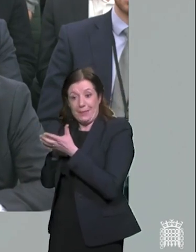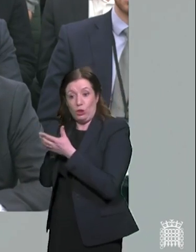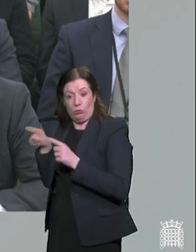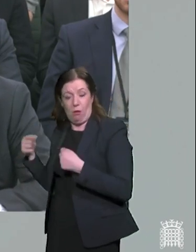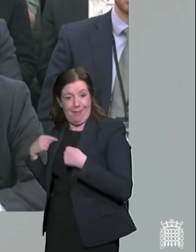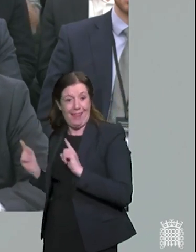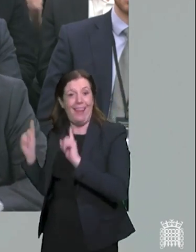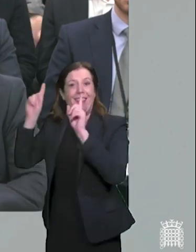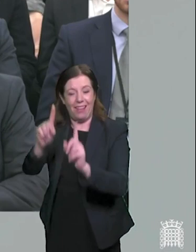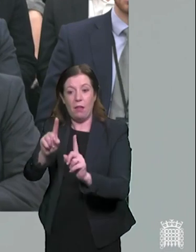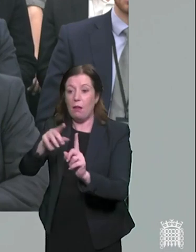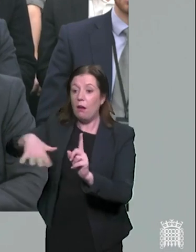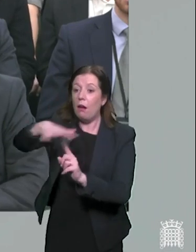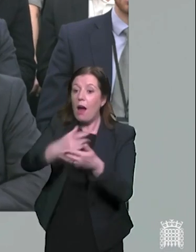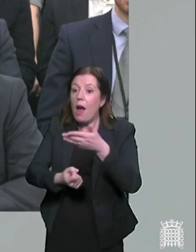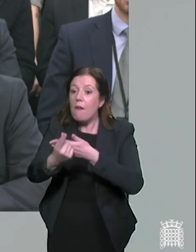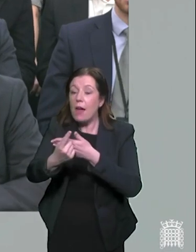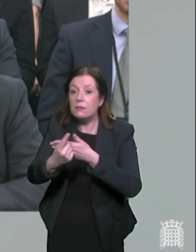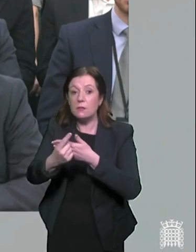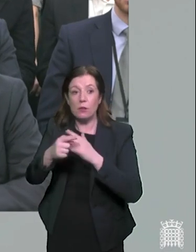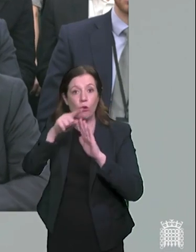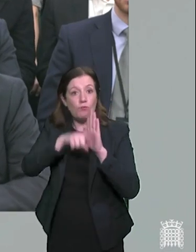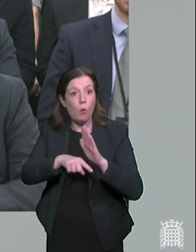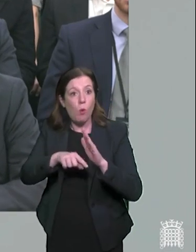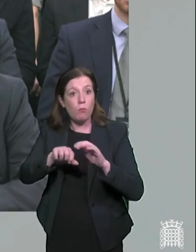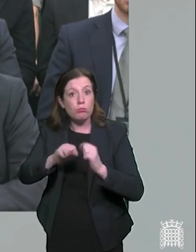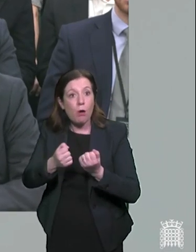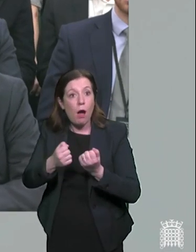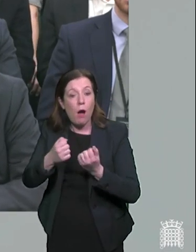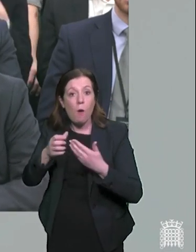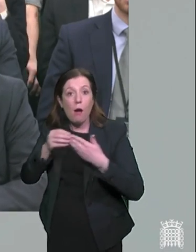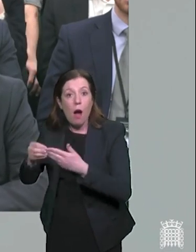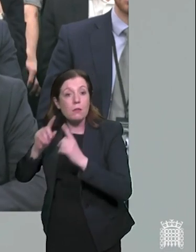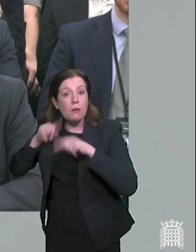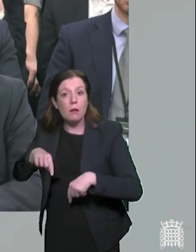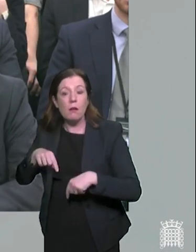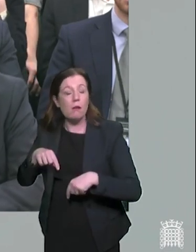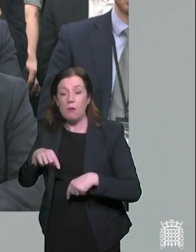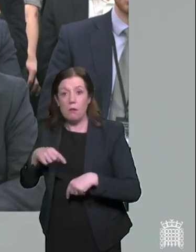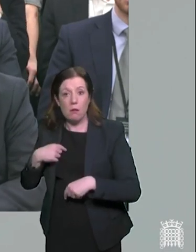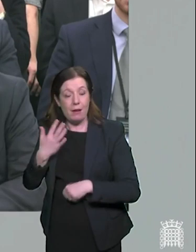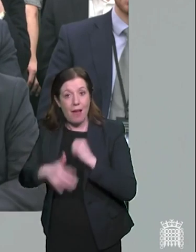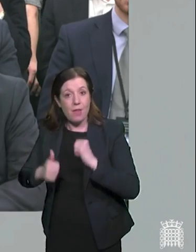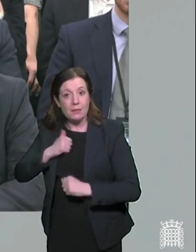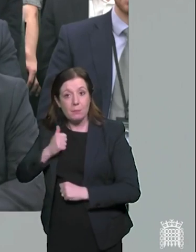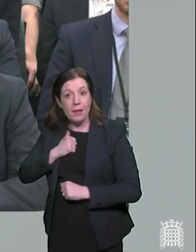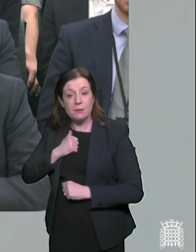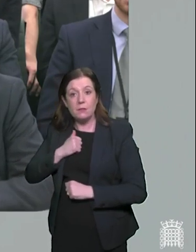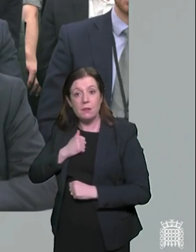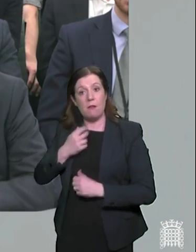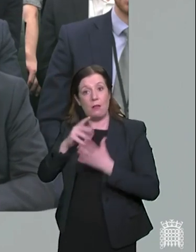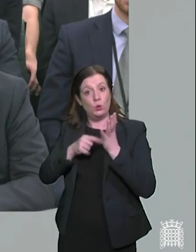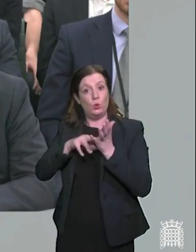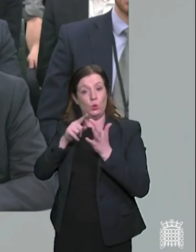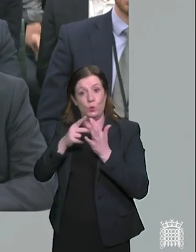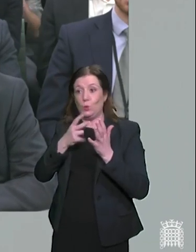event was not in compliance with the rules and the guidance. At about 2:22 p.m. on the 19th of June 2020, I went